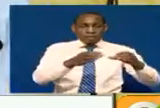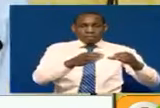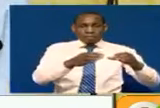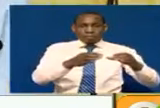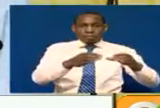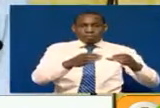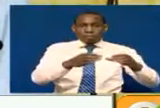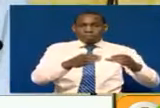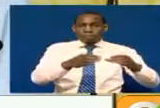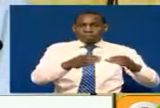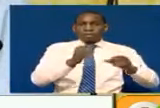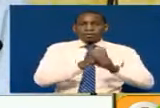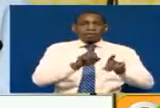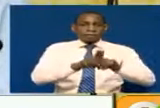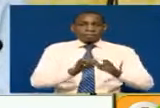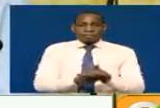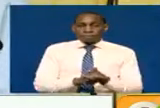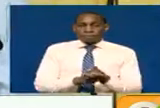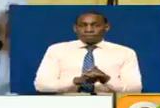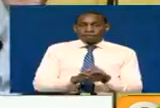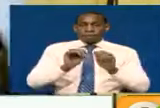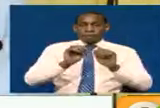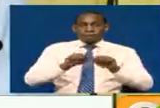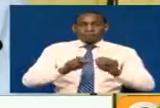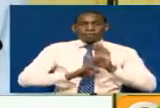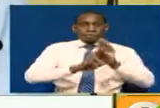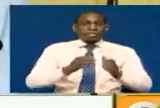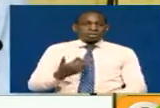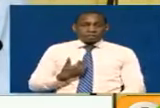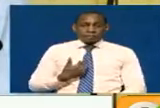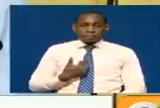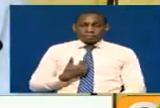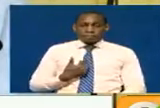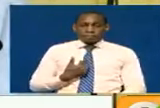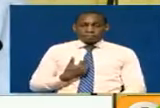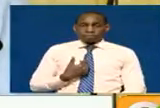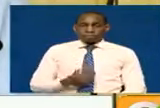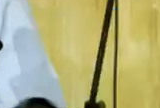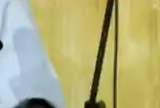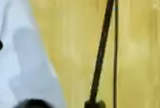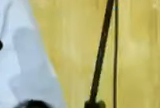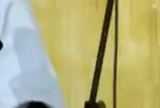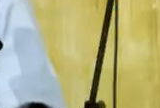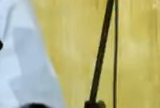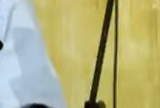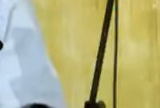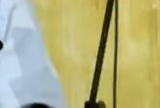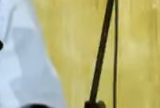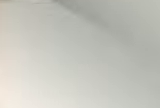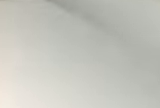the Ogeks, I'll do that so that we have representation in that particular house. So I